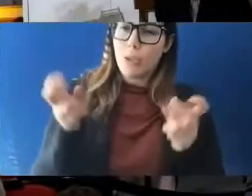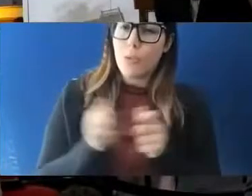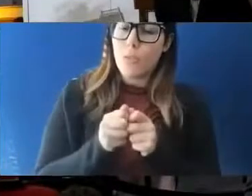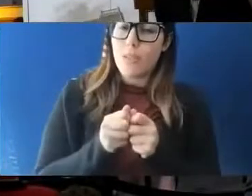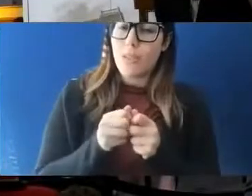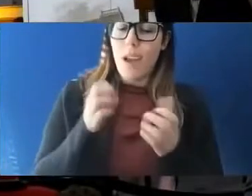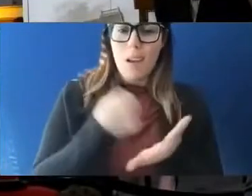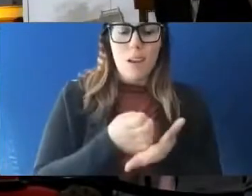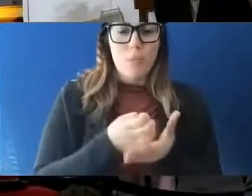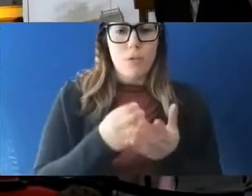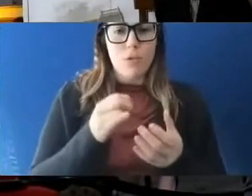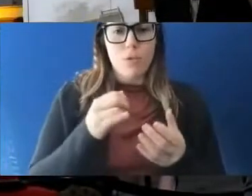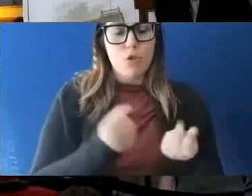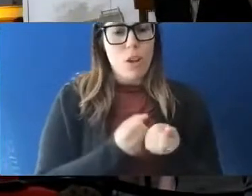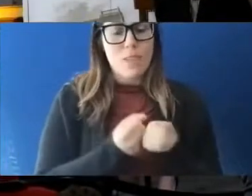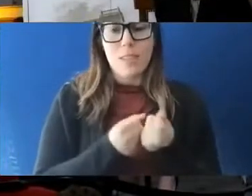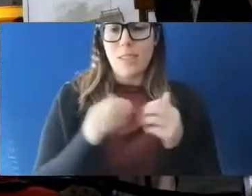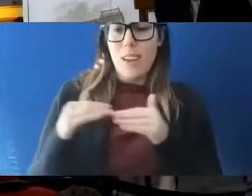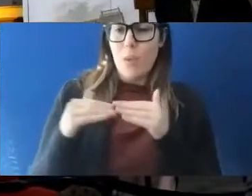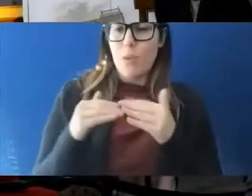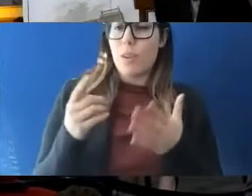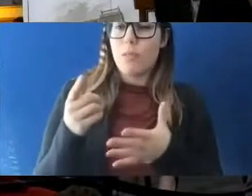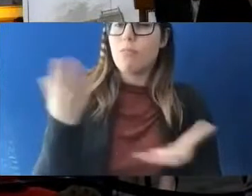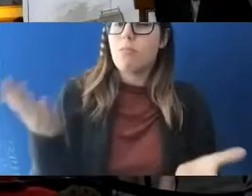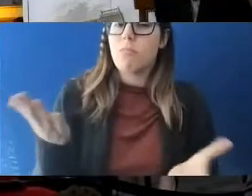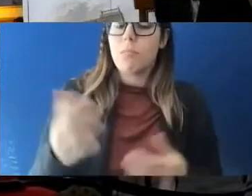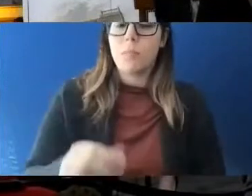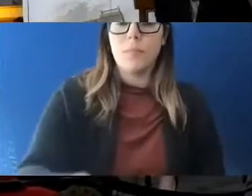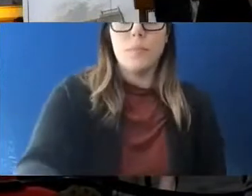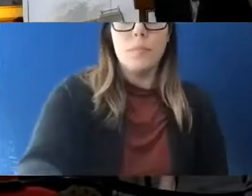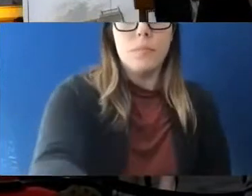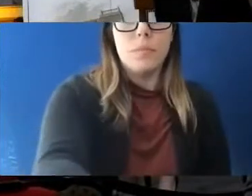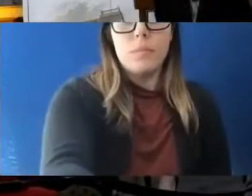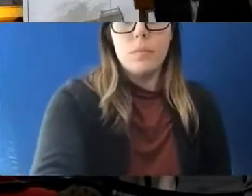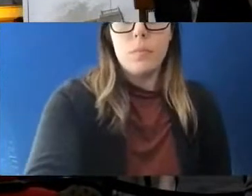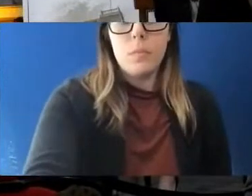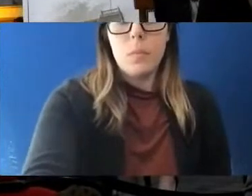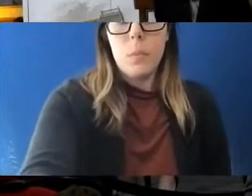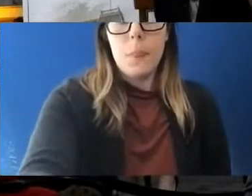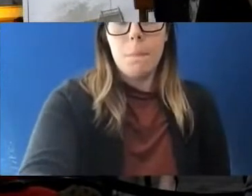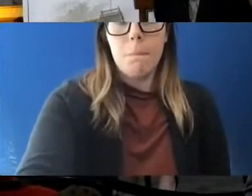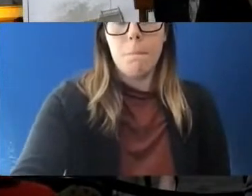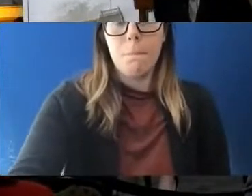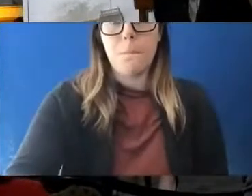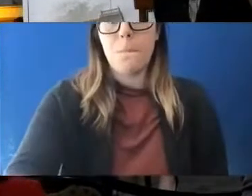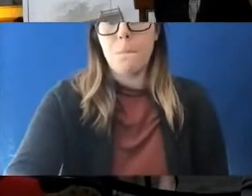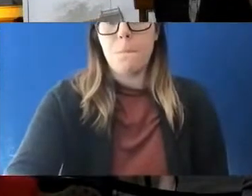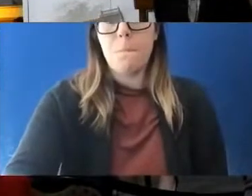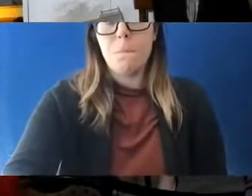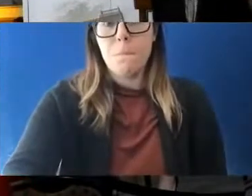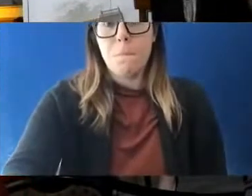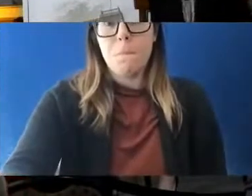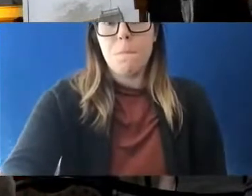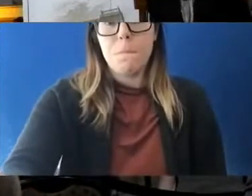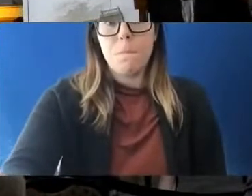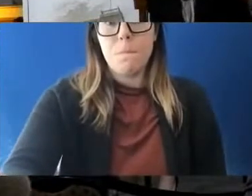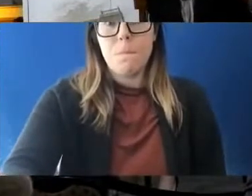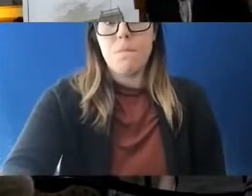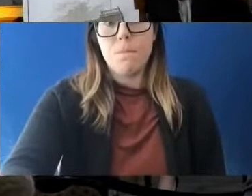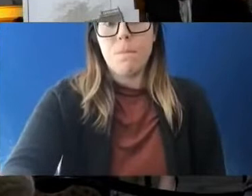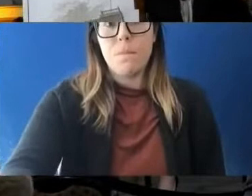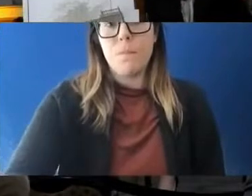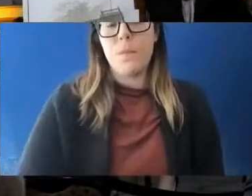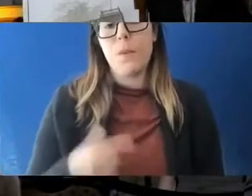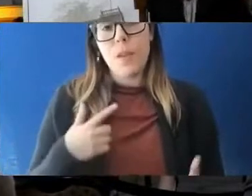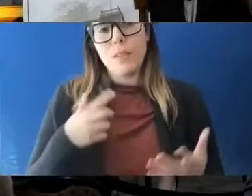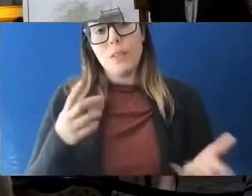economic justice and equity. What brings you to this work as one of our passionate leading advocates? Well, in many ways, I was born into